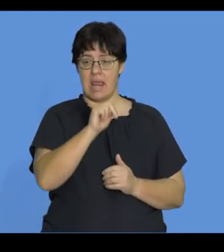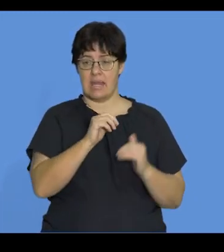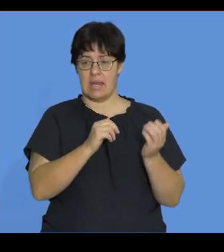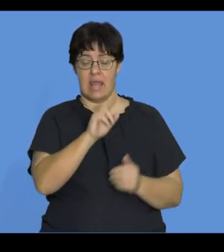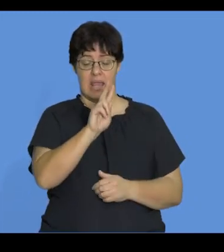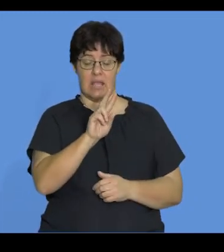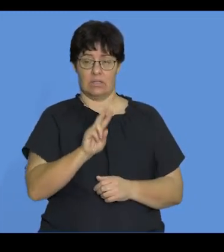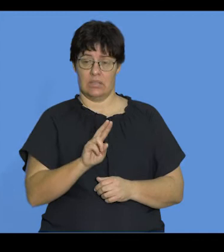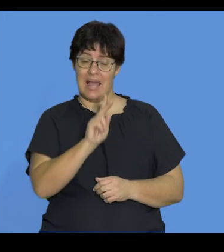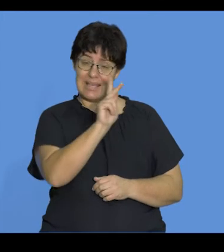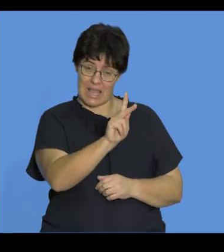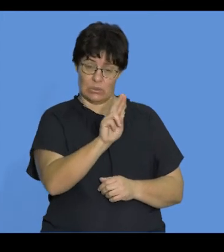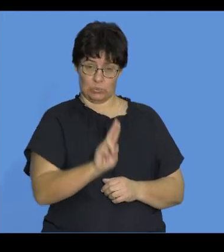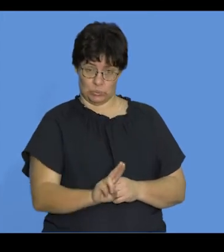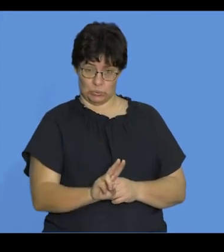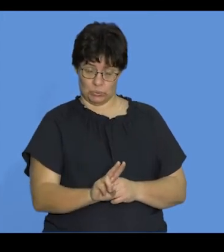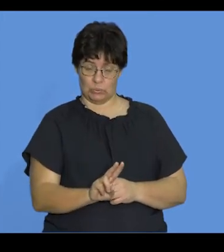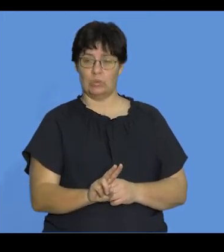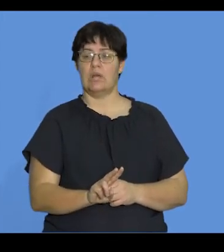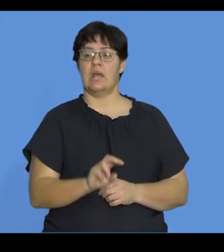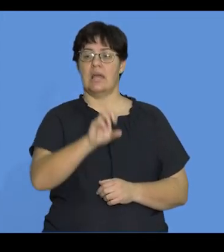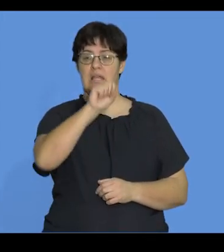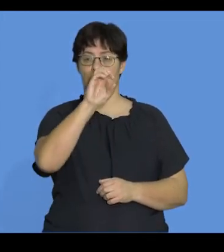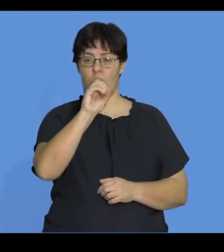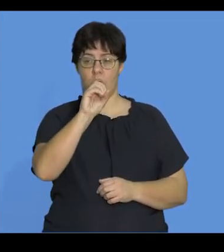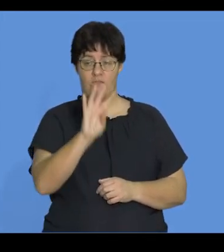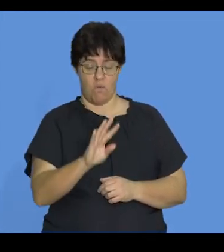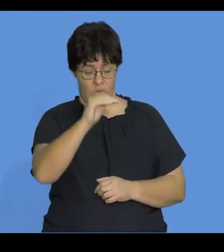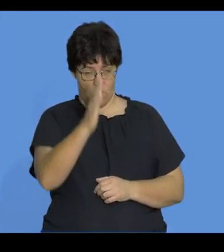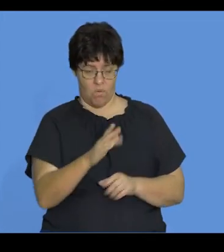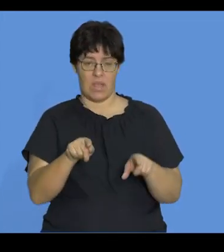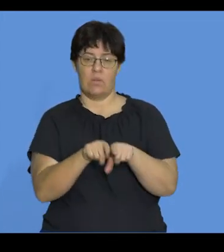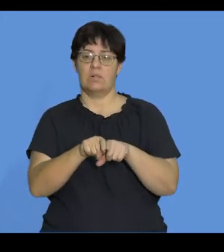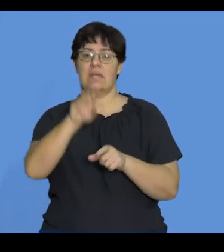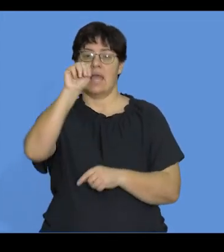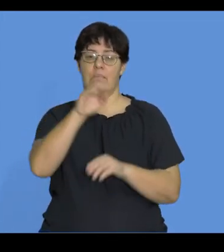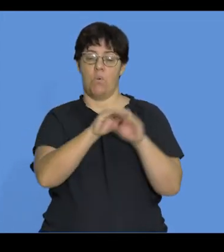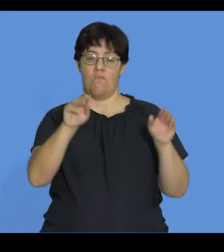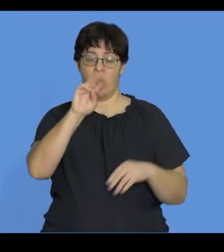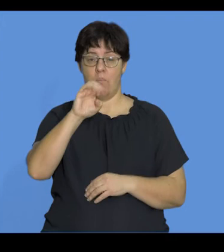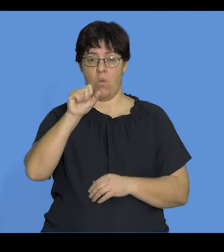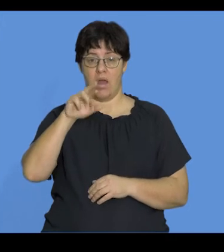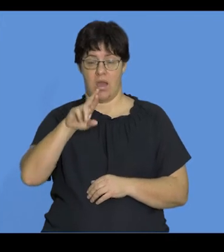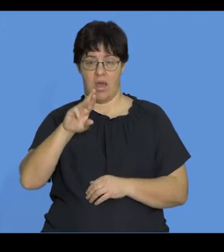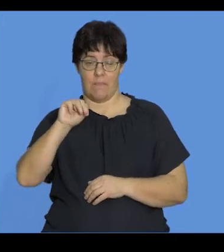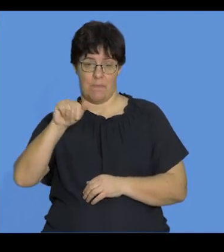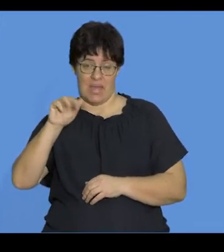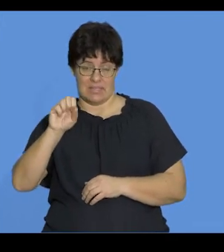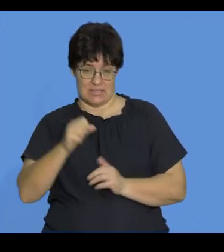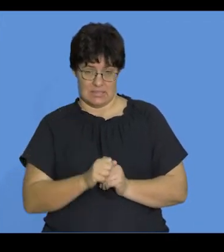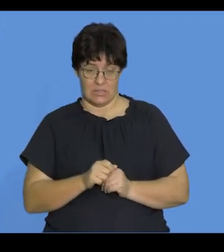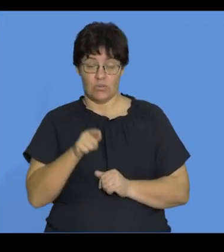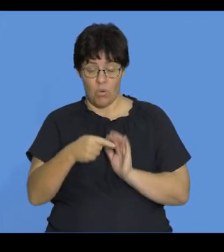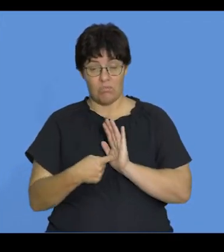K2SO4 present is mass over the molar mass. Right. Now, the mass of this sample is 6